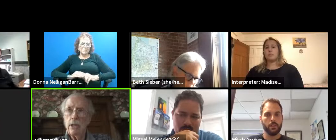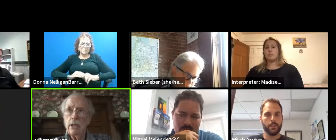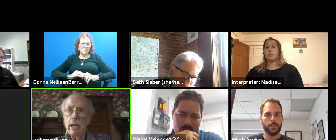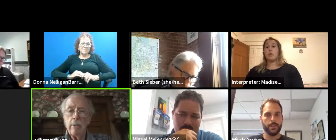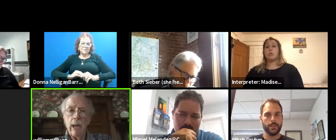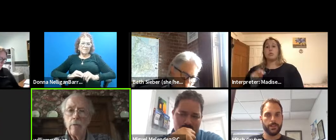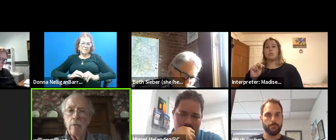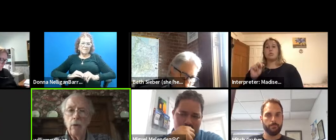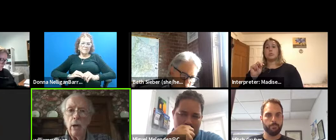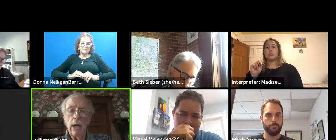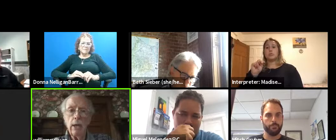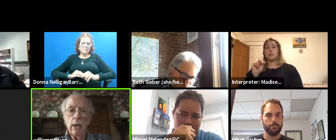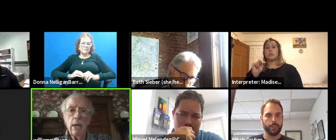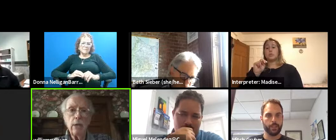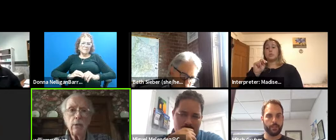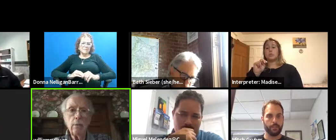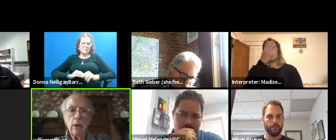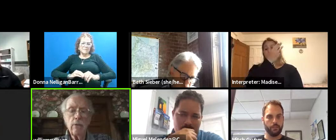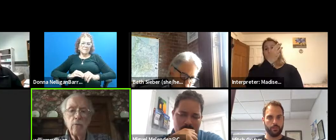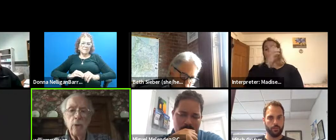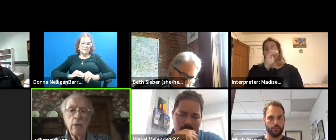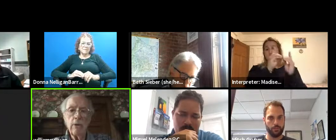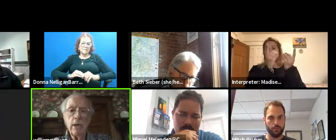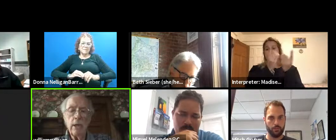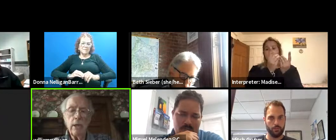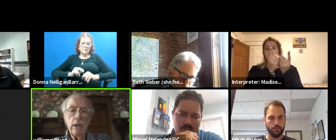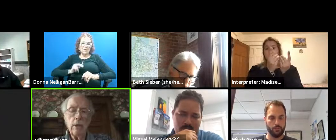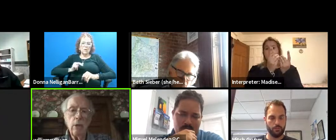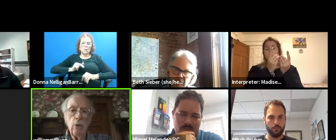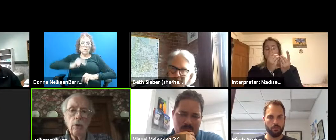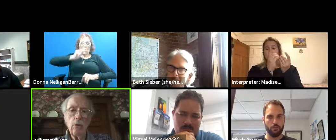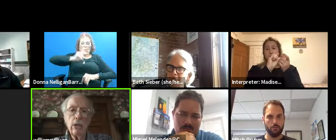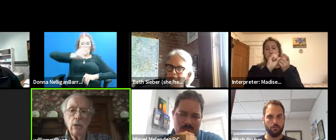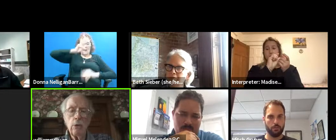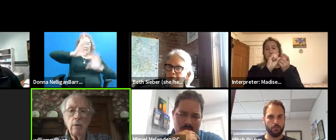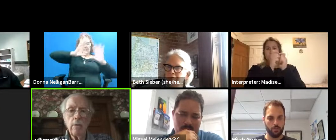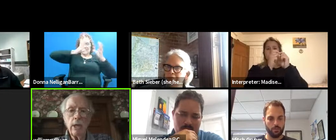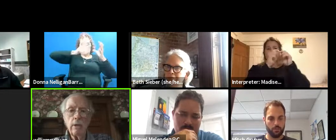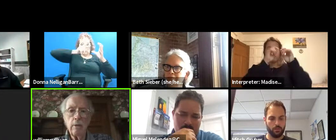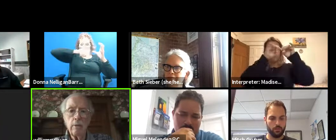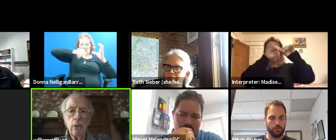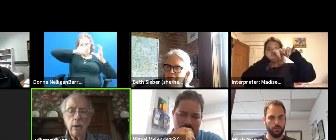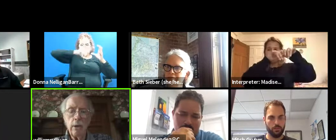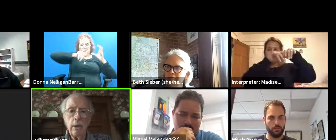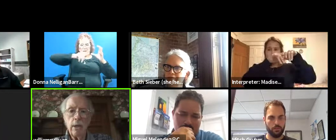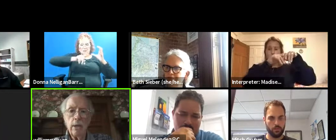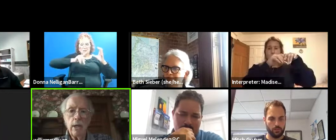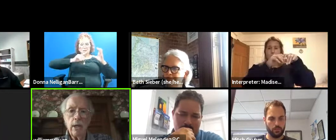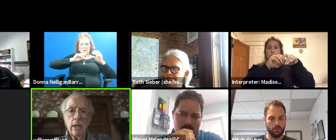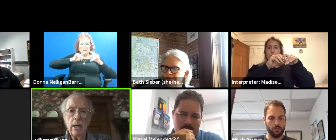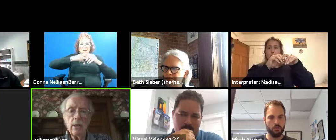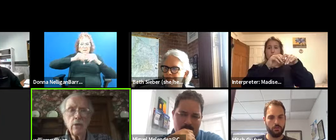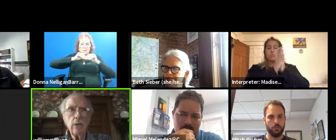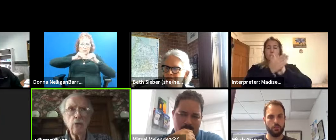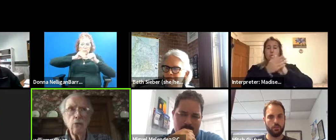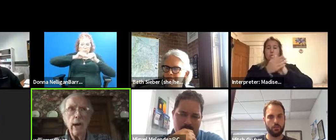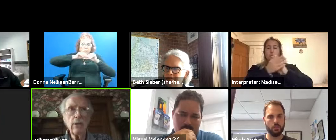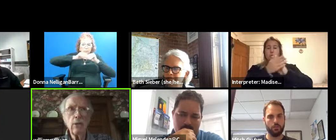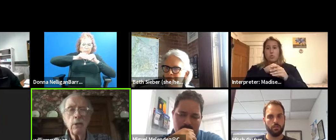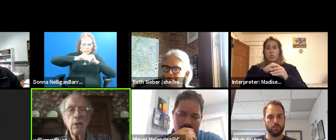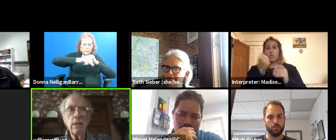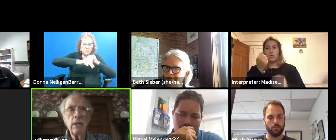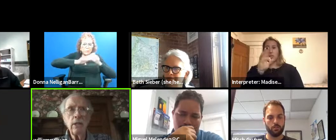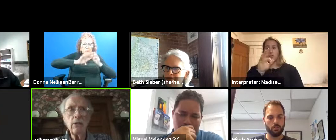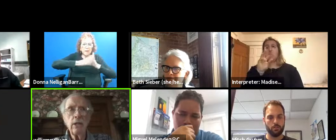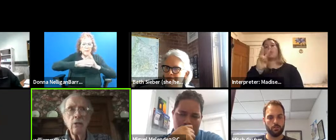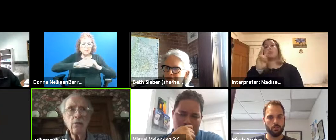Northwest District came down for a while into parts of what are the northwest corner of the 19th Ward. Census